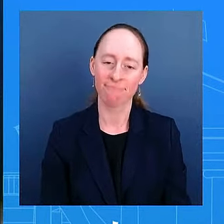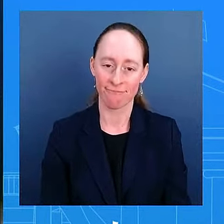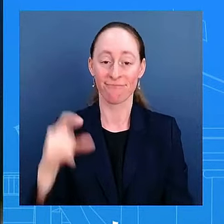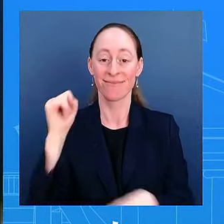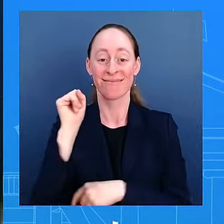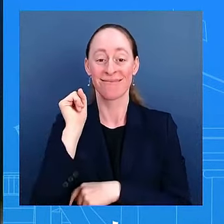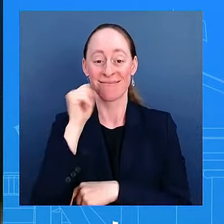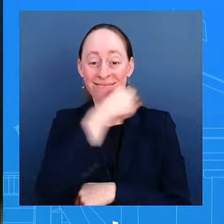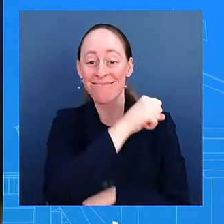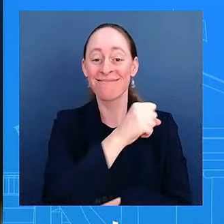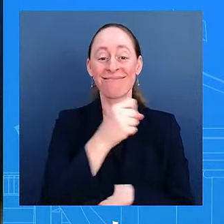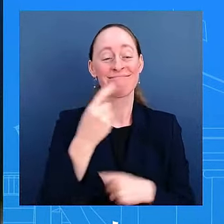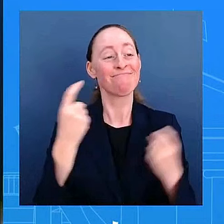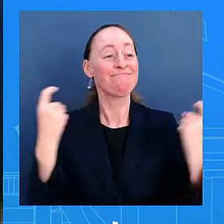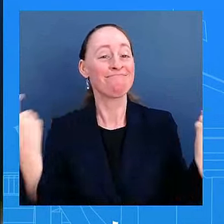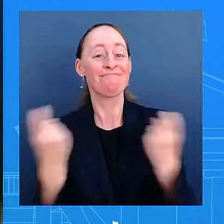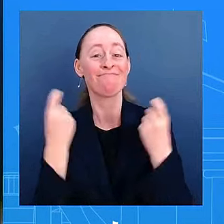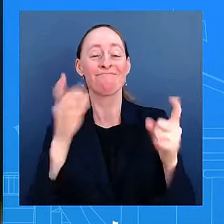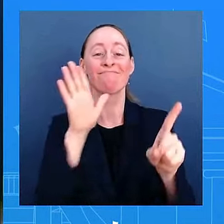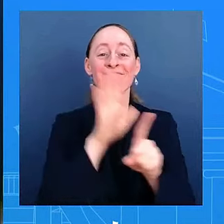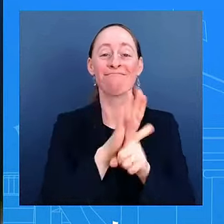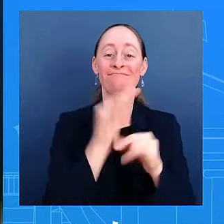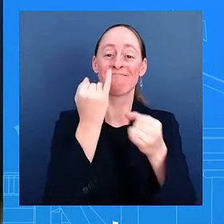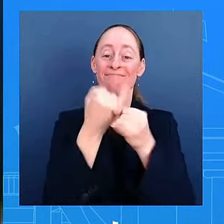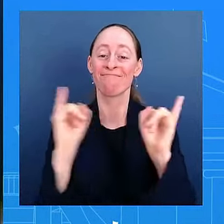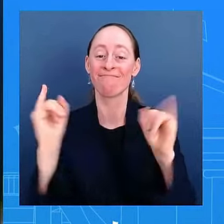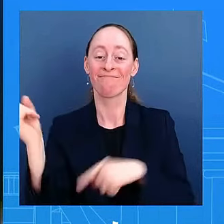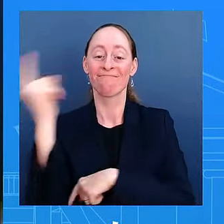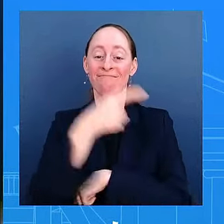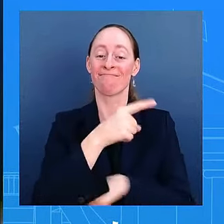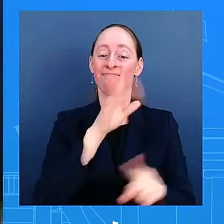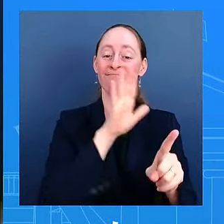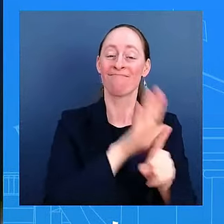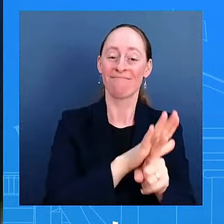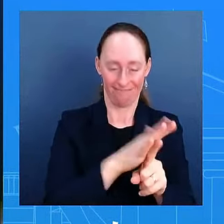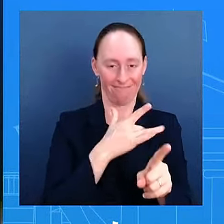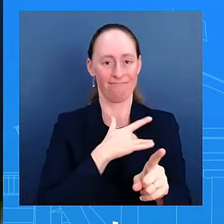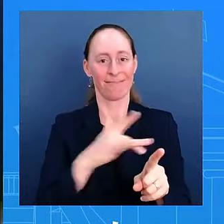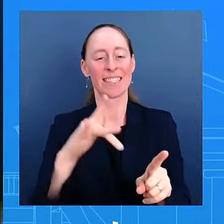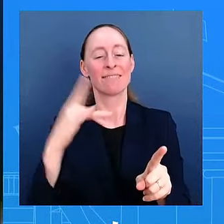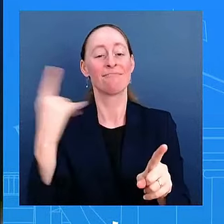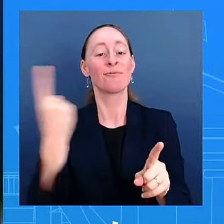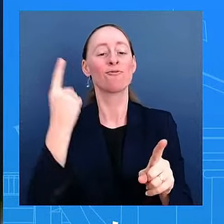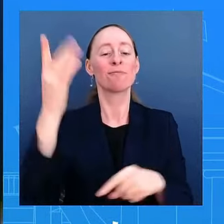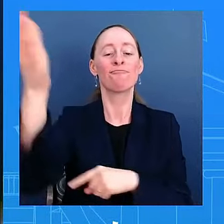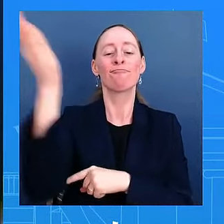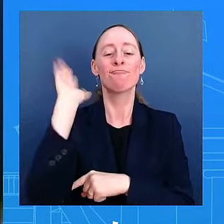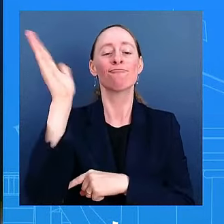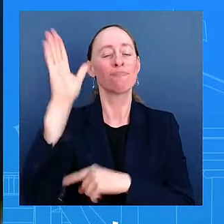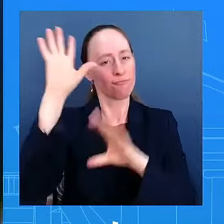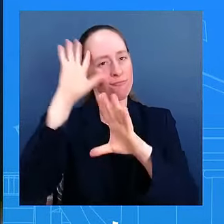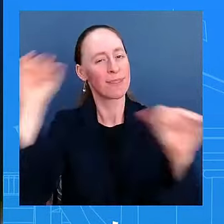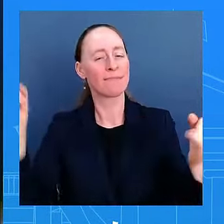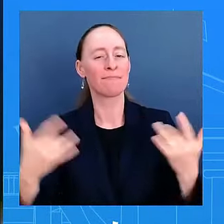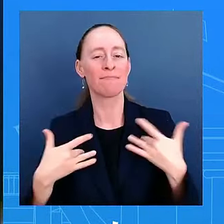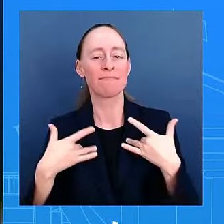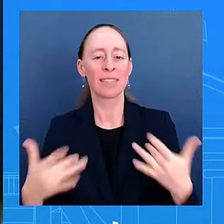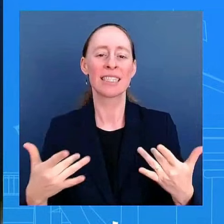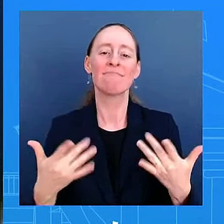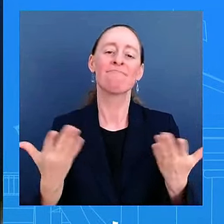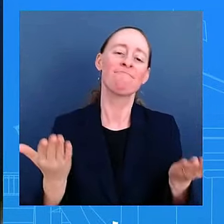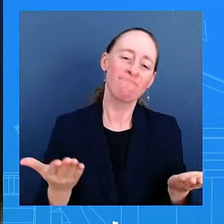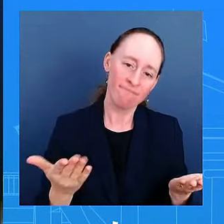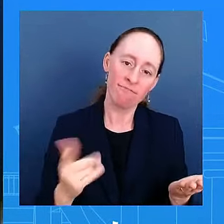Taiwan's president to deliver remarks on 10/10. It is routine domestic focus address that has